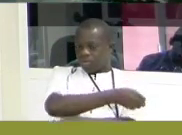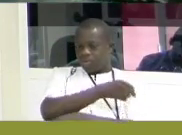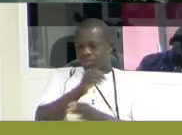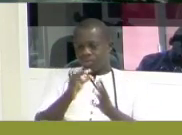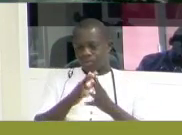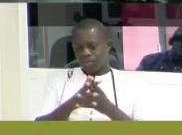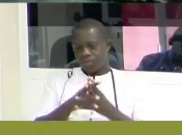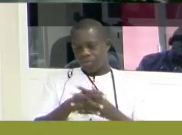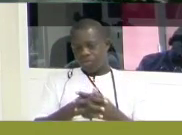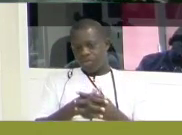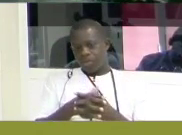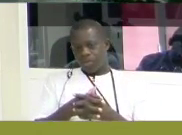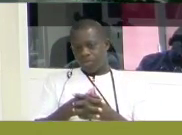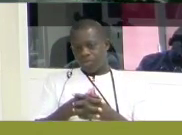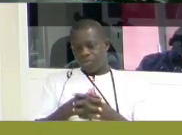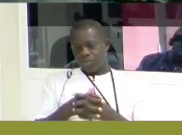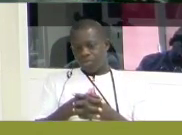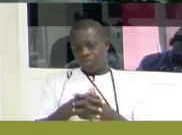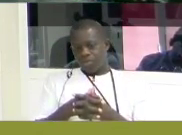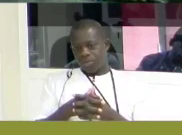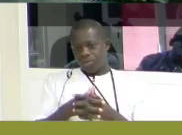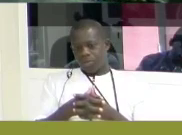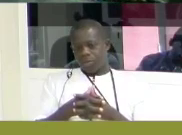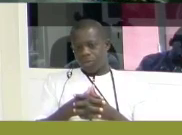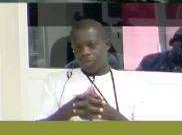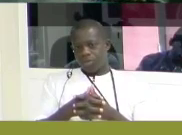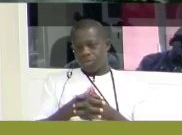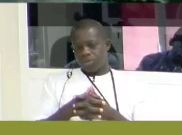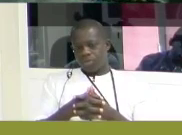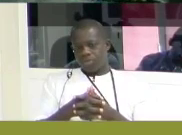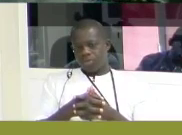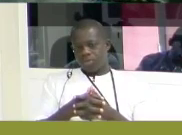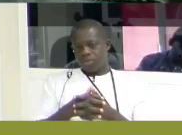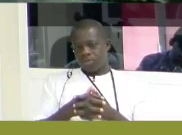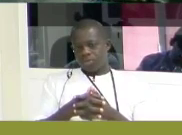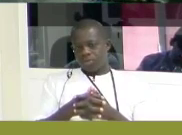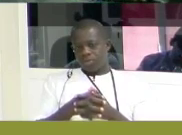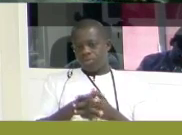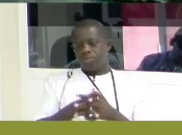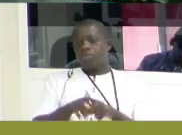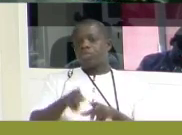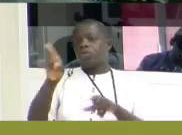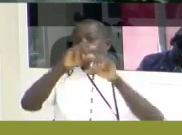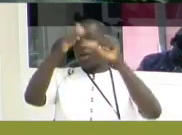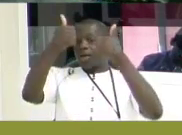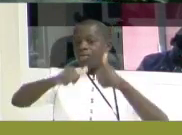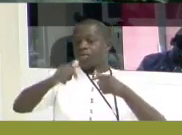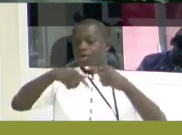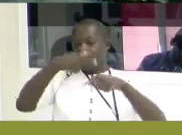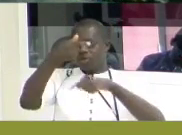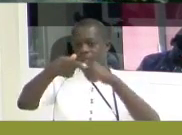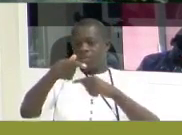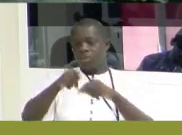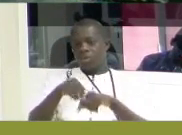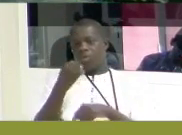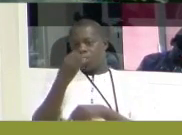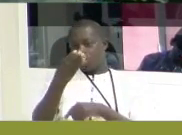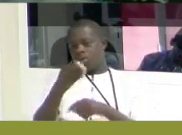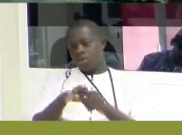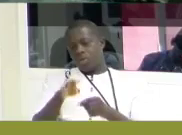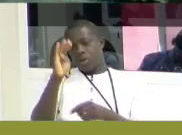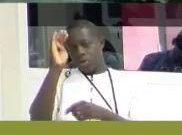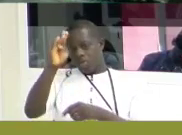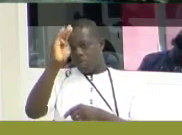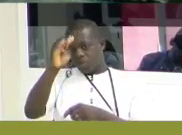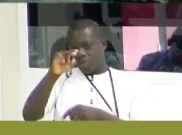So what happened after that? You mentioned that you were called by the NIA. Kindly tell us what